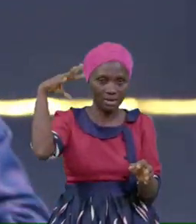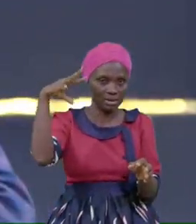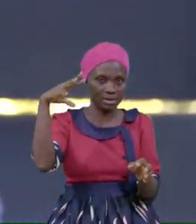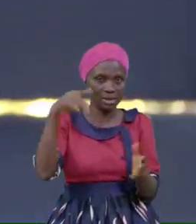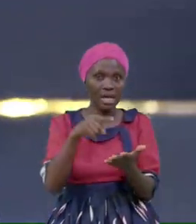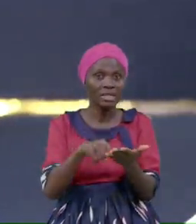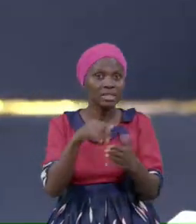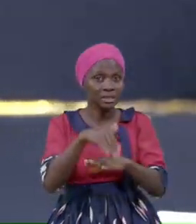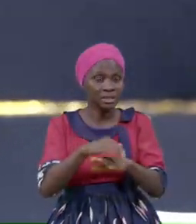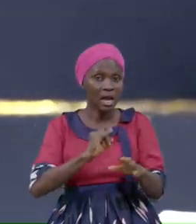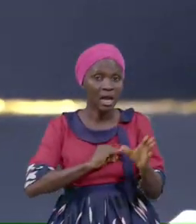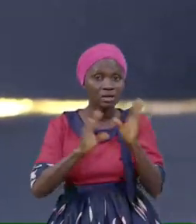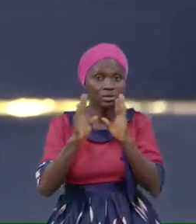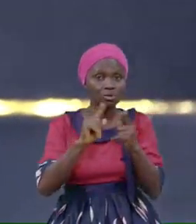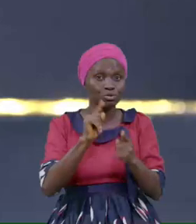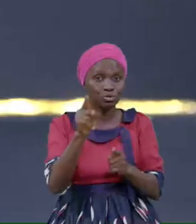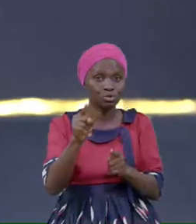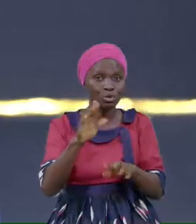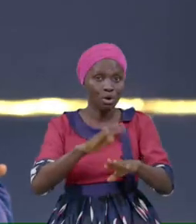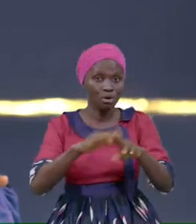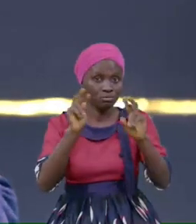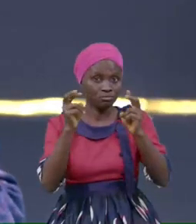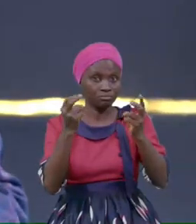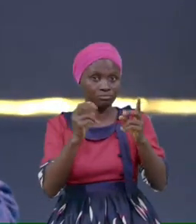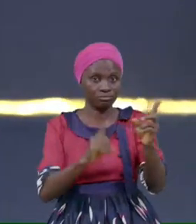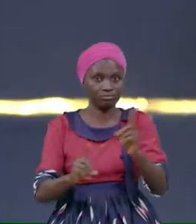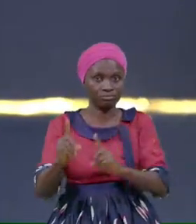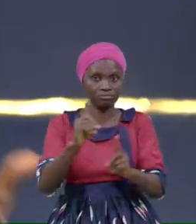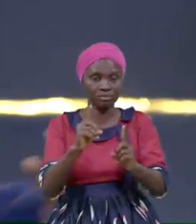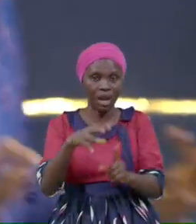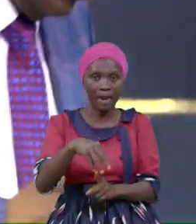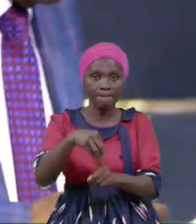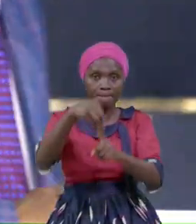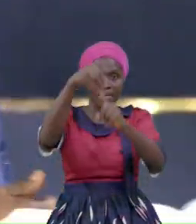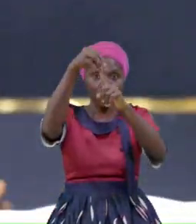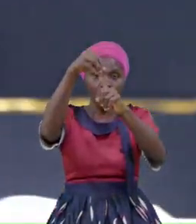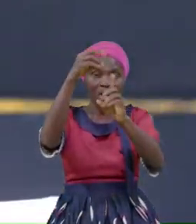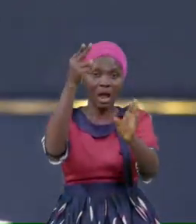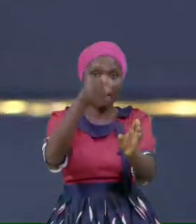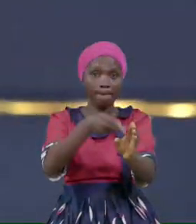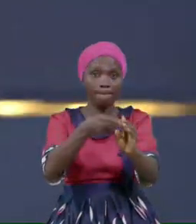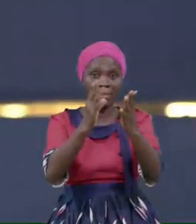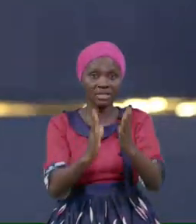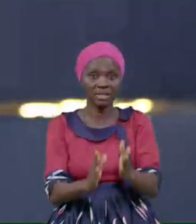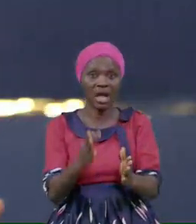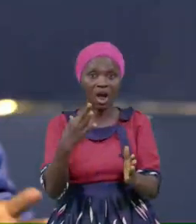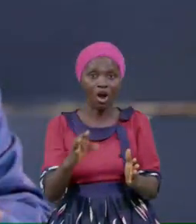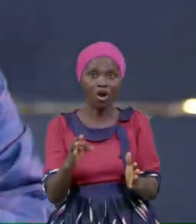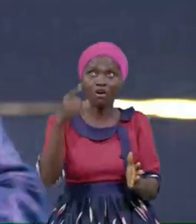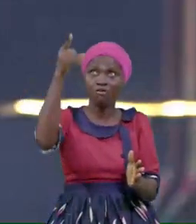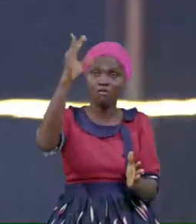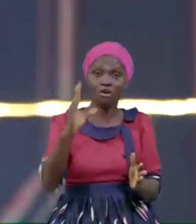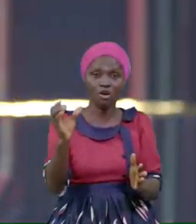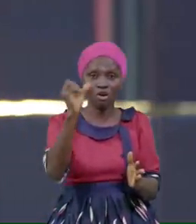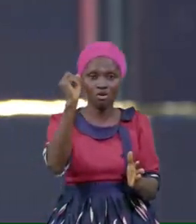you on the peculiar partakers of God's grace.